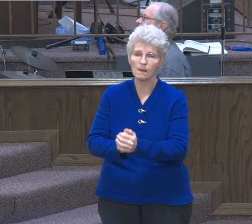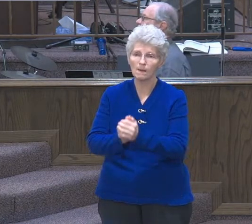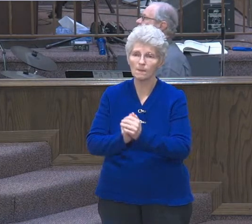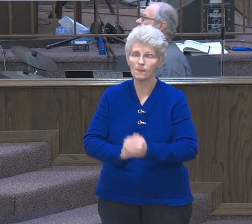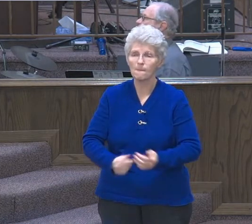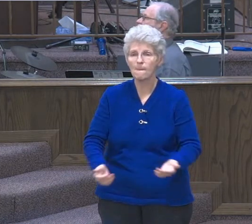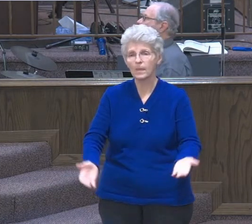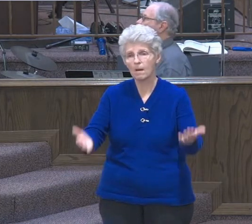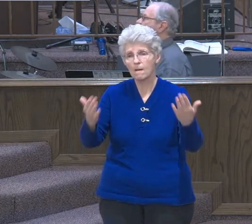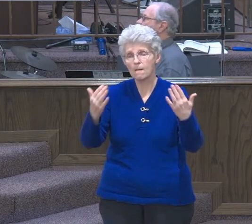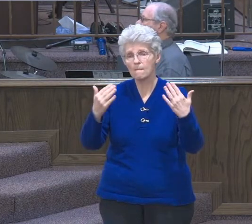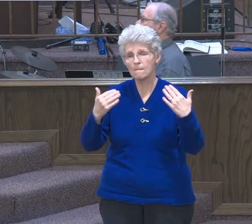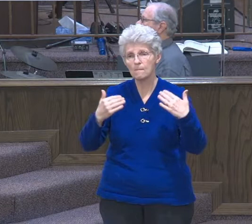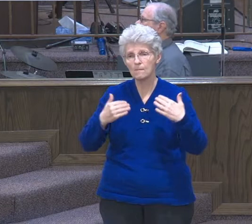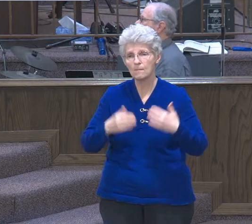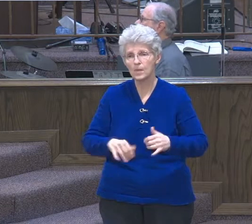worship.